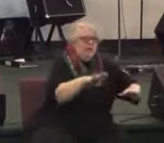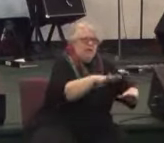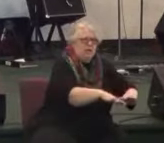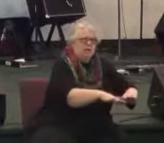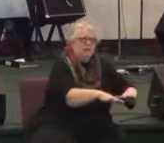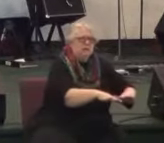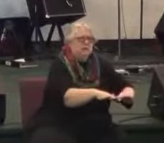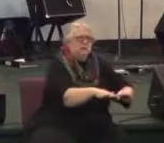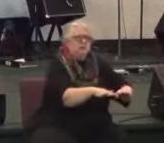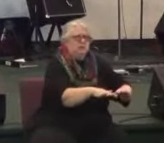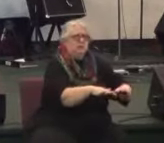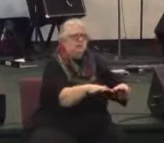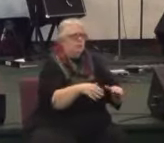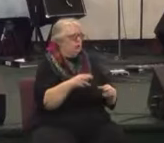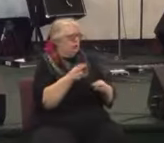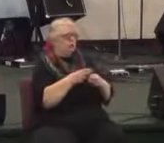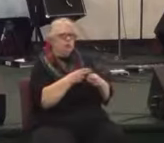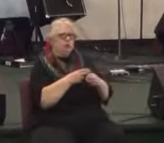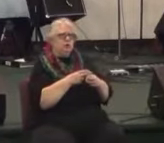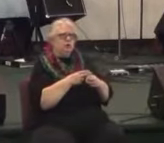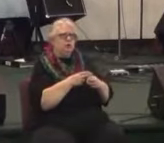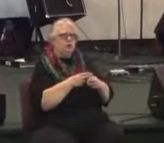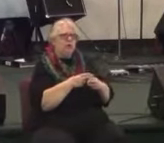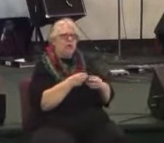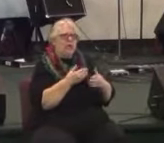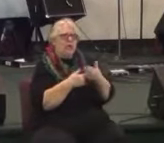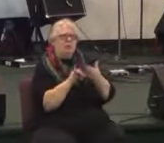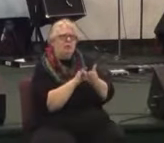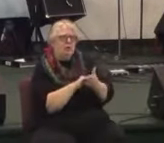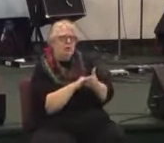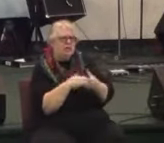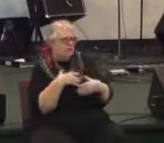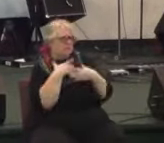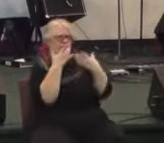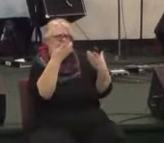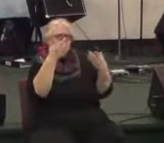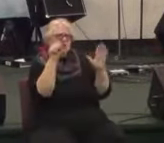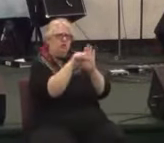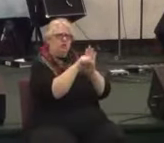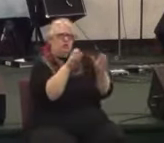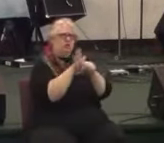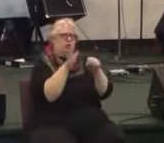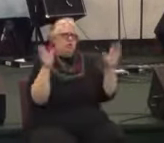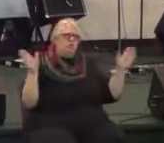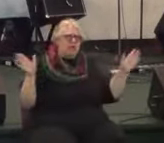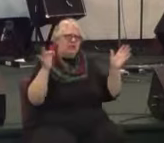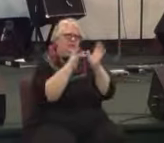being pleased again, not only after Jesus' death, but now after James and the persecuted